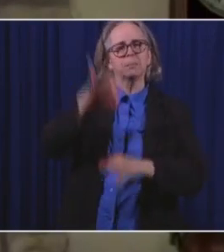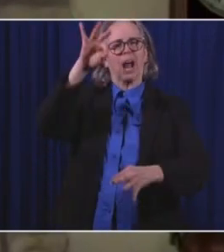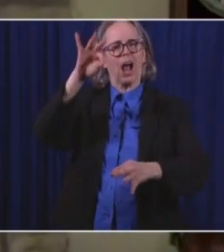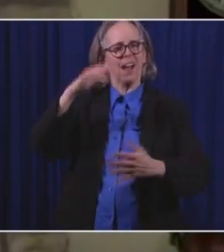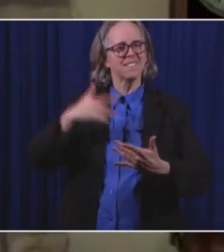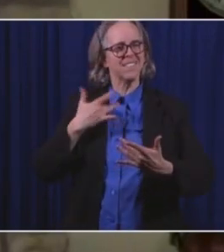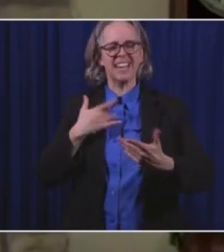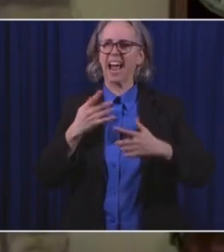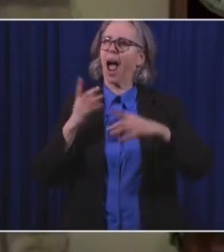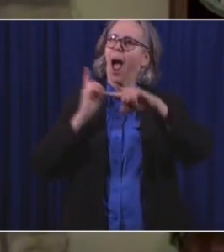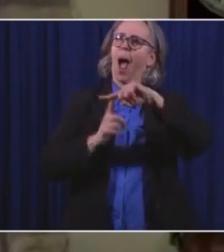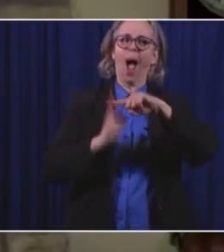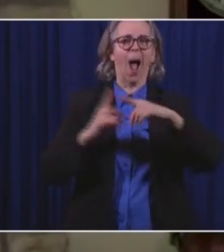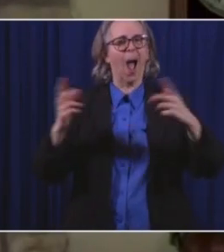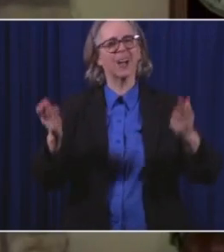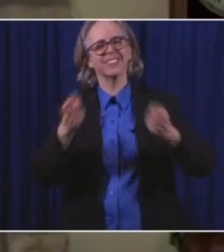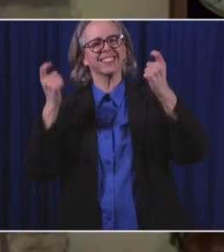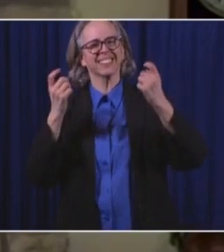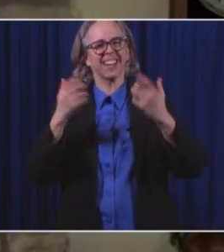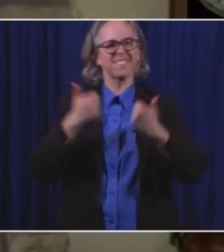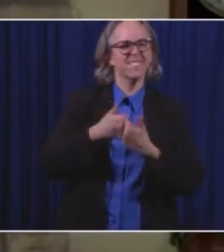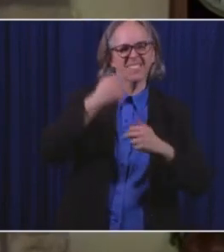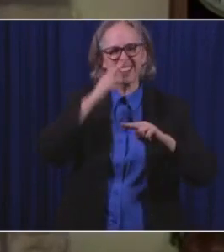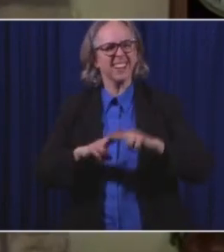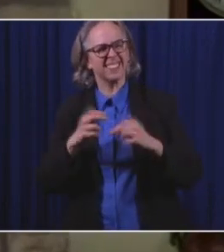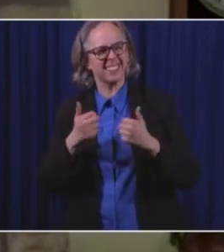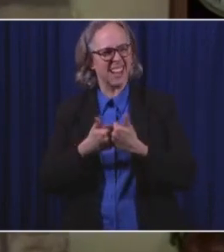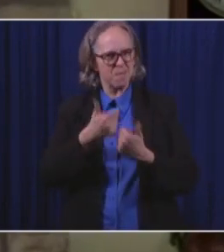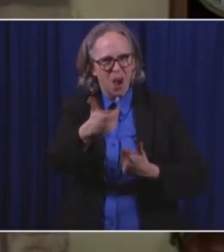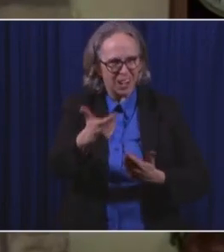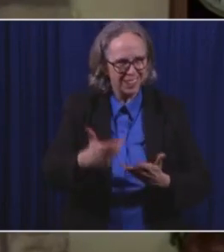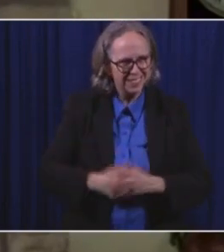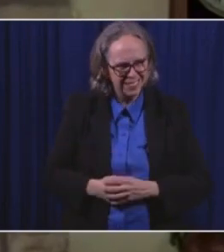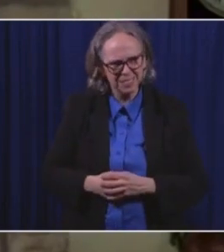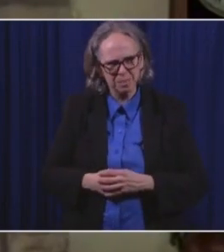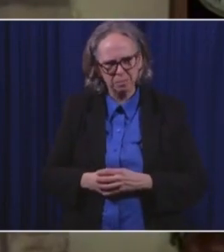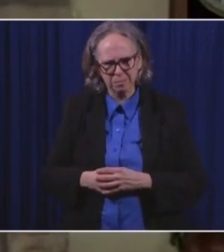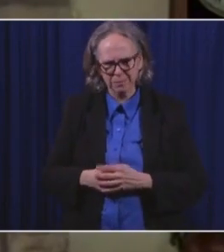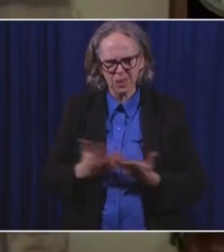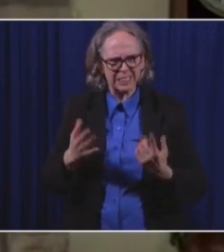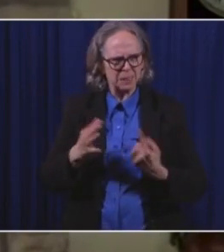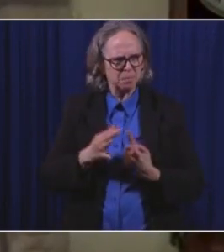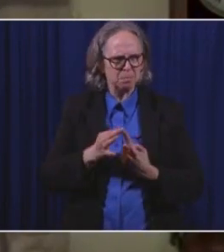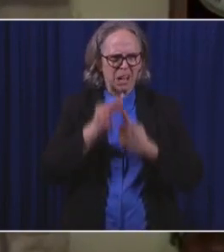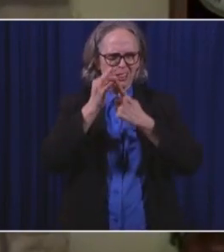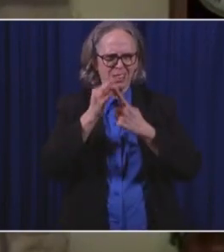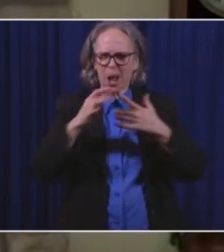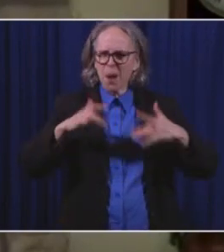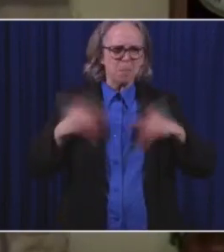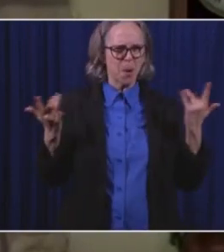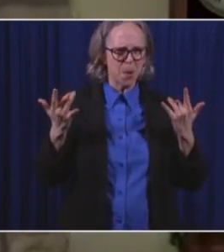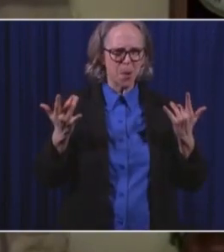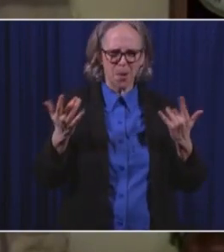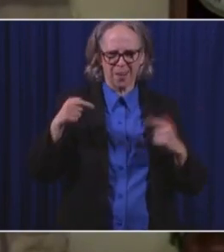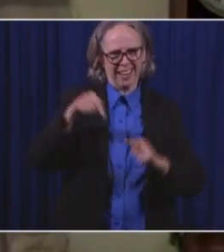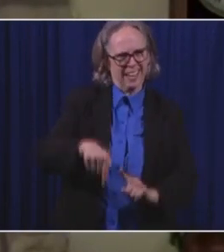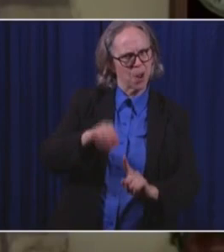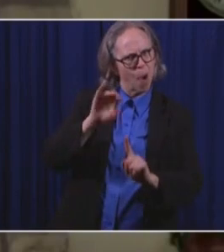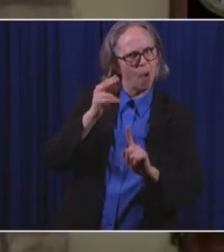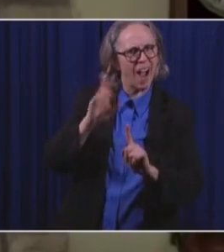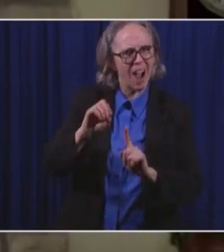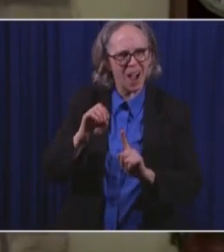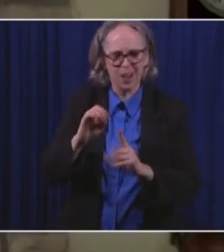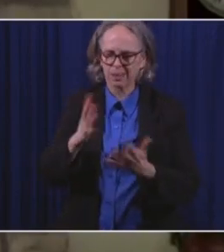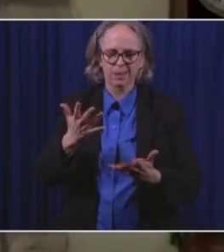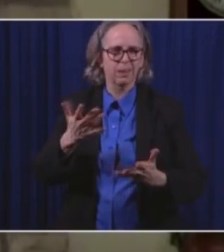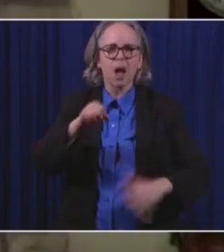Sporting events are important to many, especially in a sports-loving state like Ohio. But I ask that you